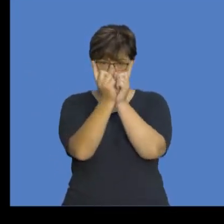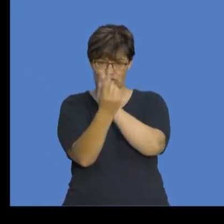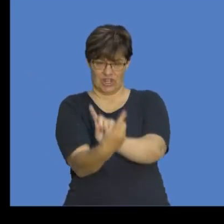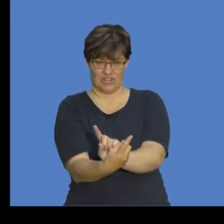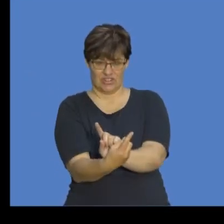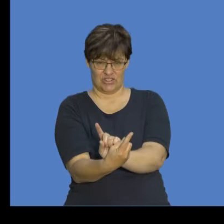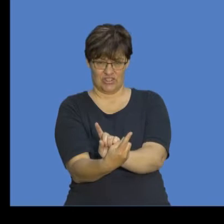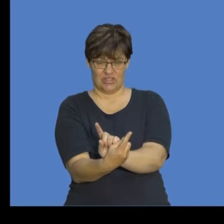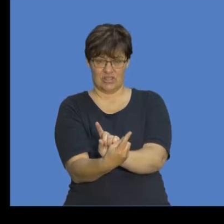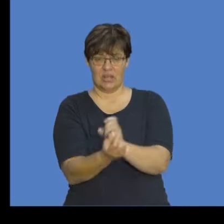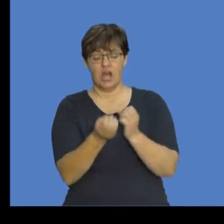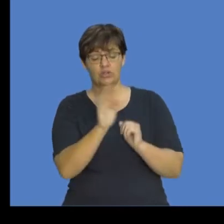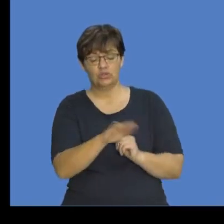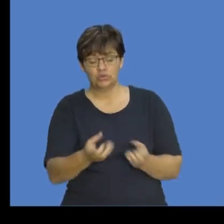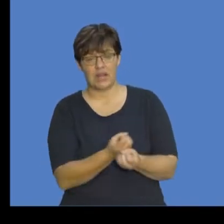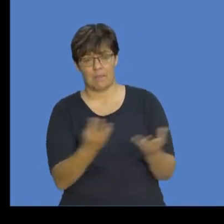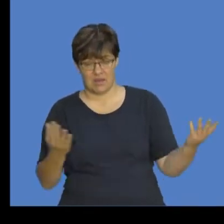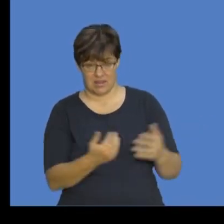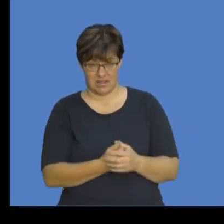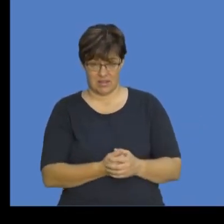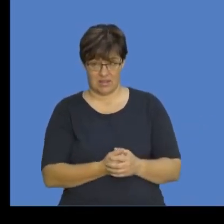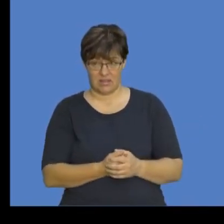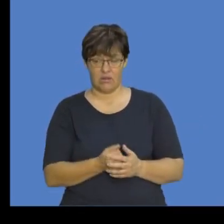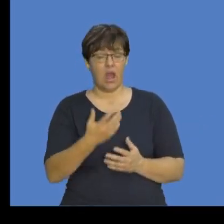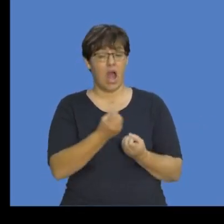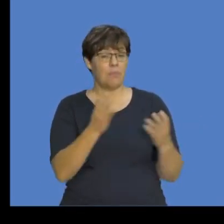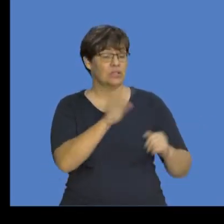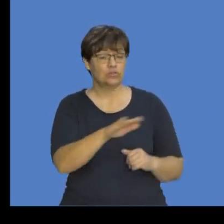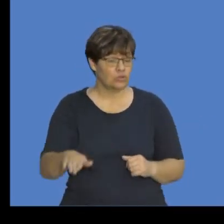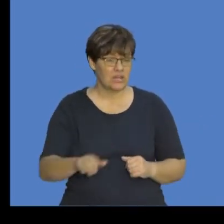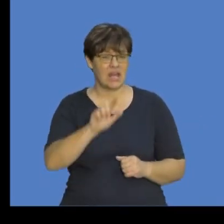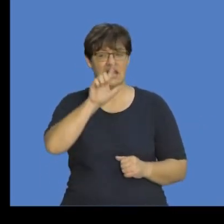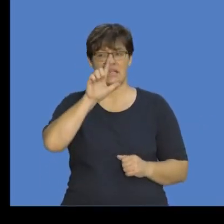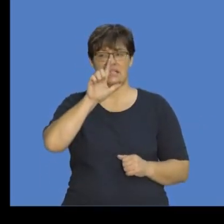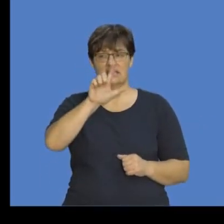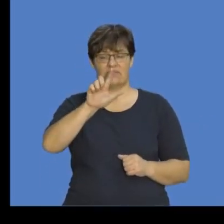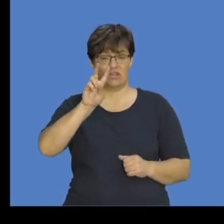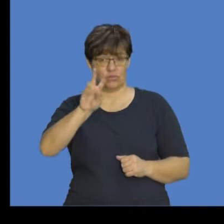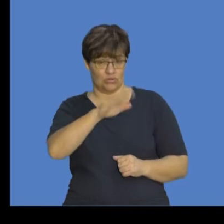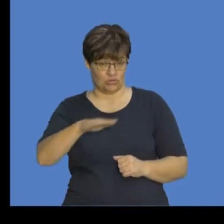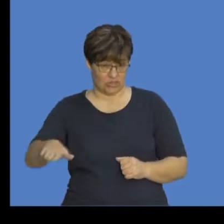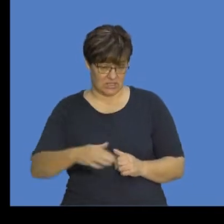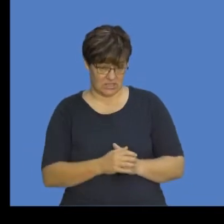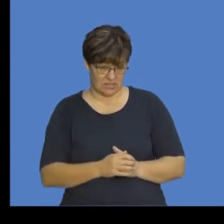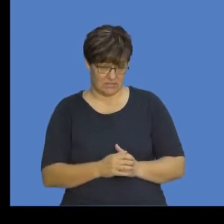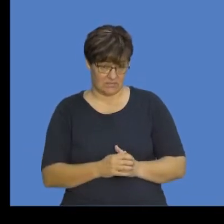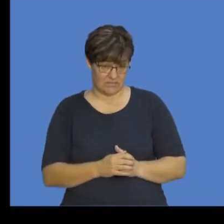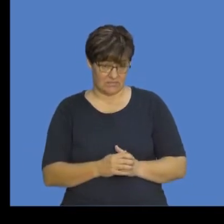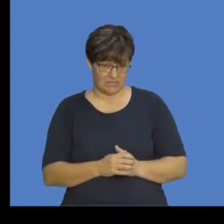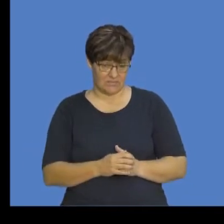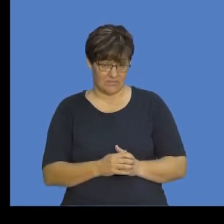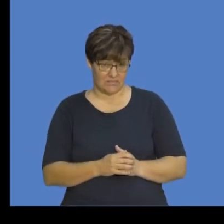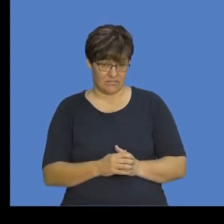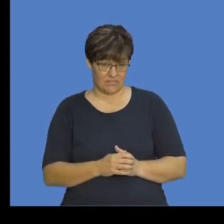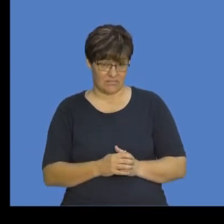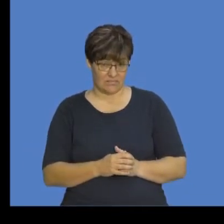to convert that into how many children. So we know that we have 75 kids for the 72 kids